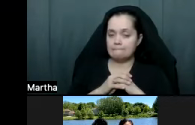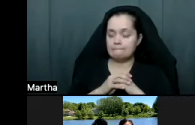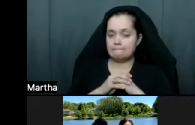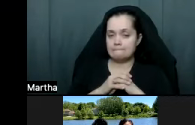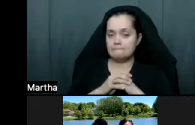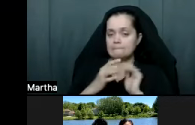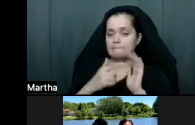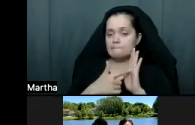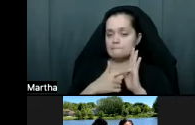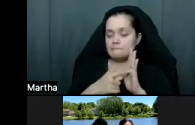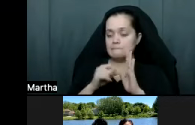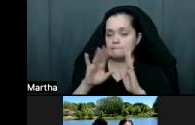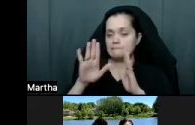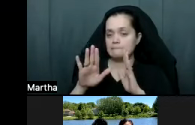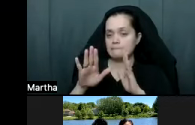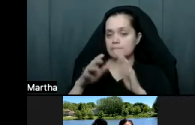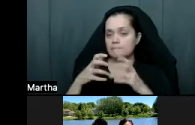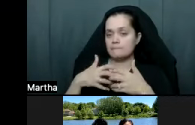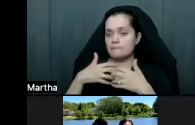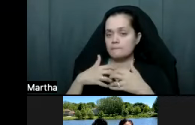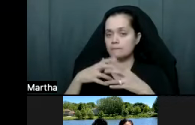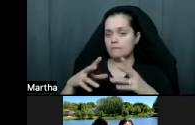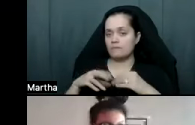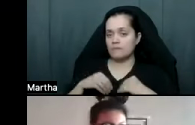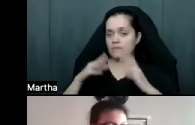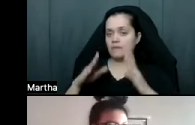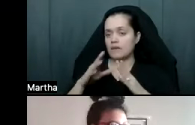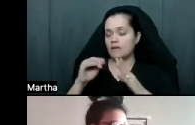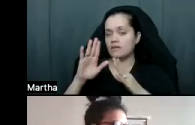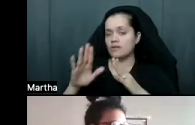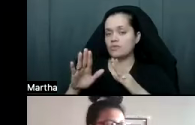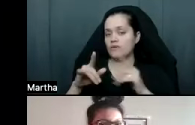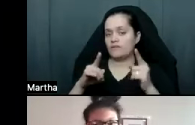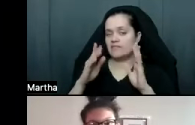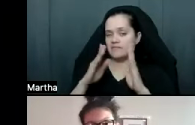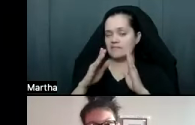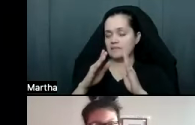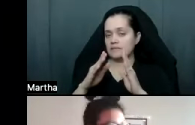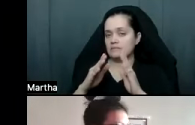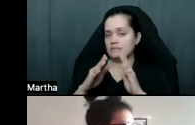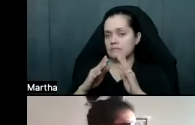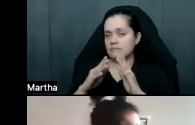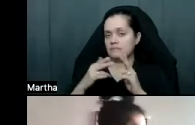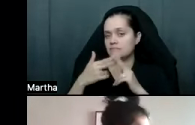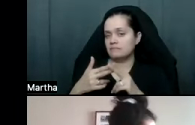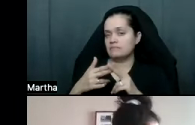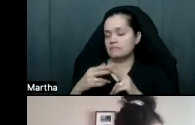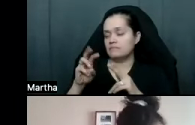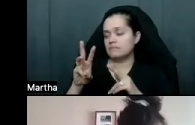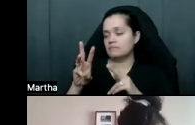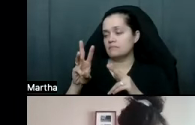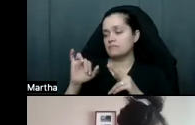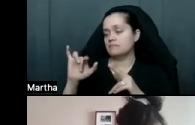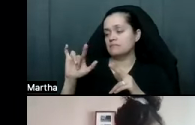For instance, what if you are a factory owner and you have this little thing that we'll just call it a widget. Your